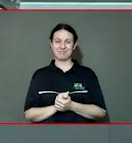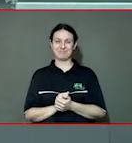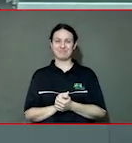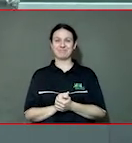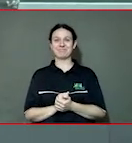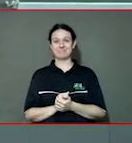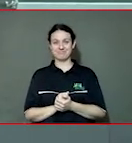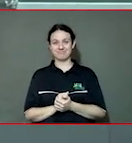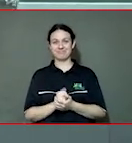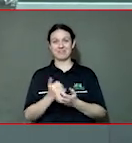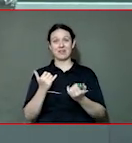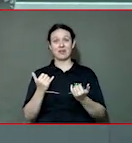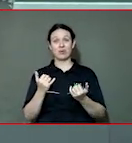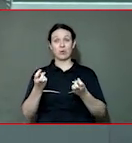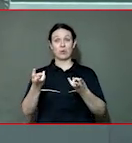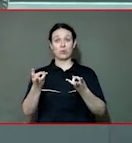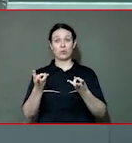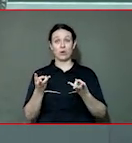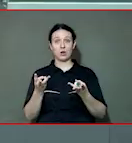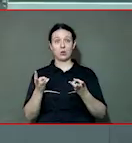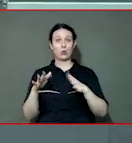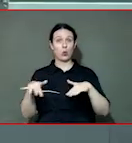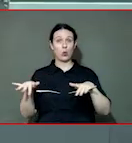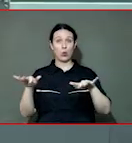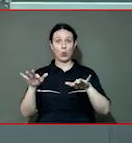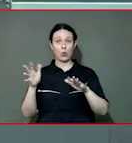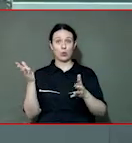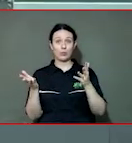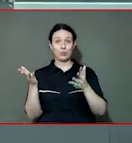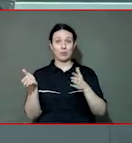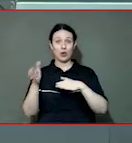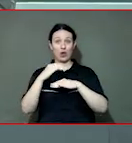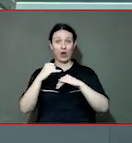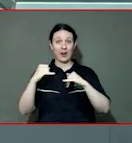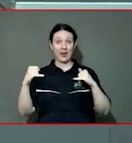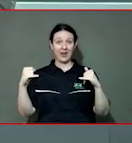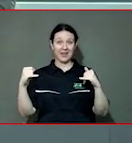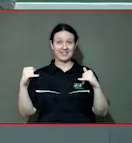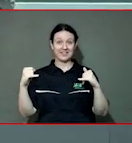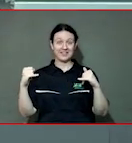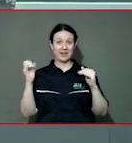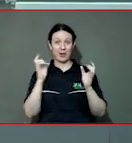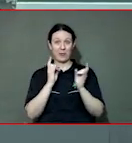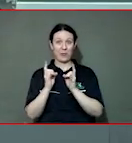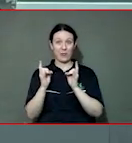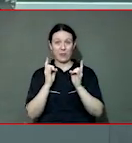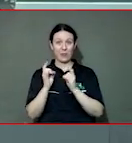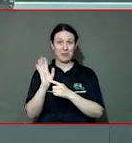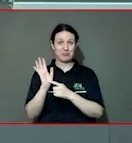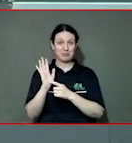And I also welcome everyone that's not physically here, that's just watching us.